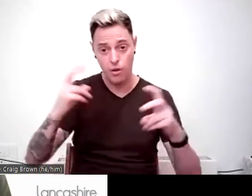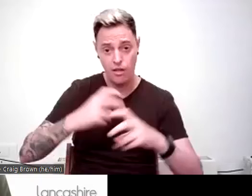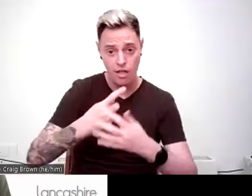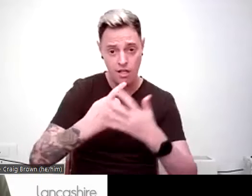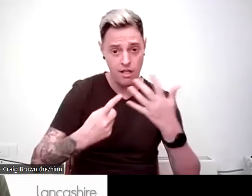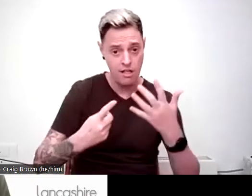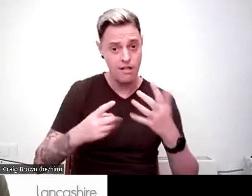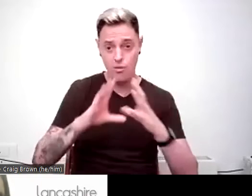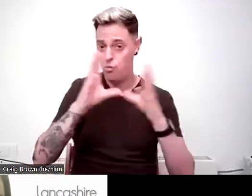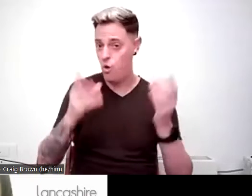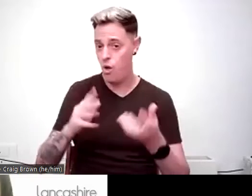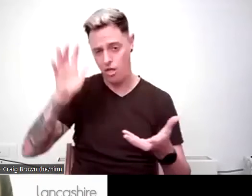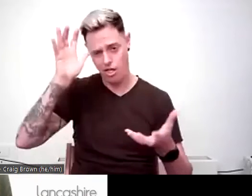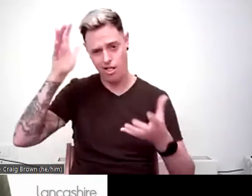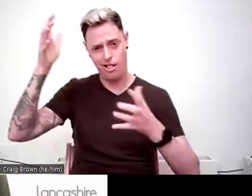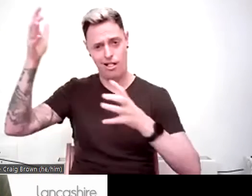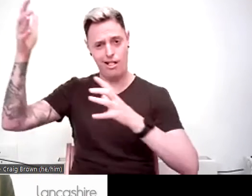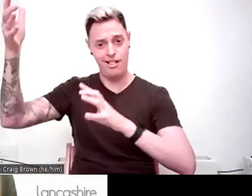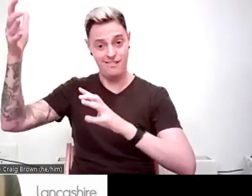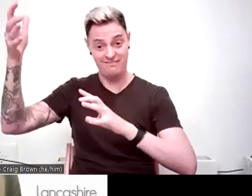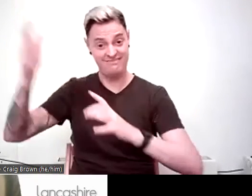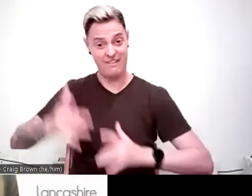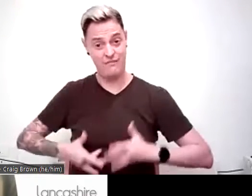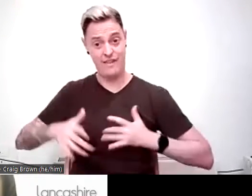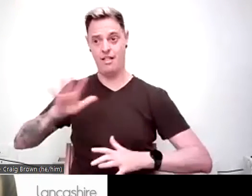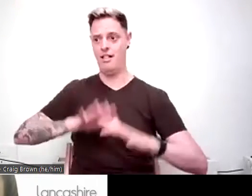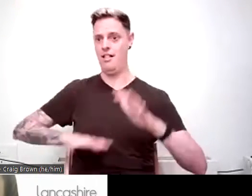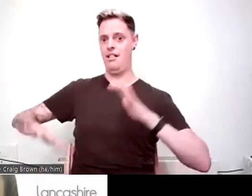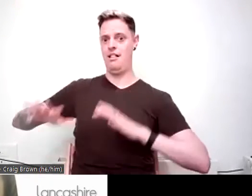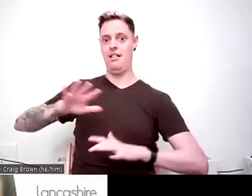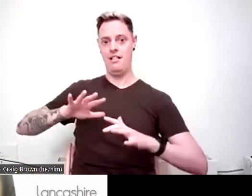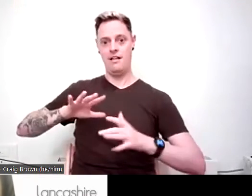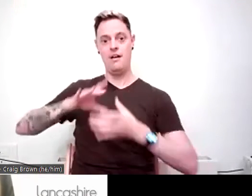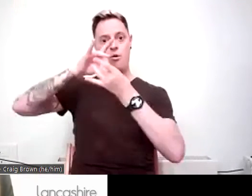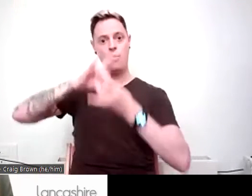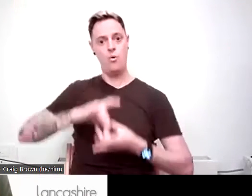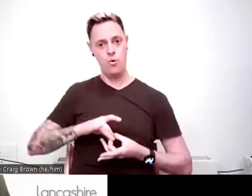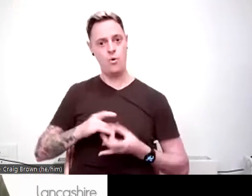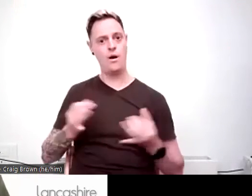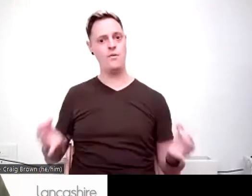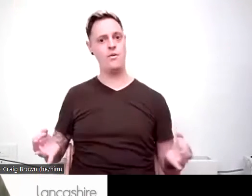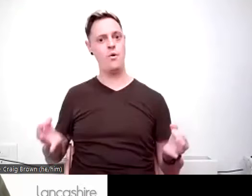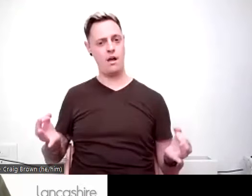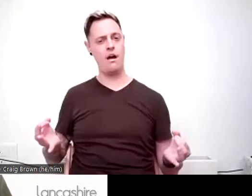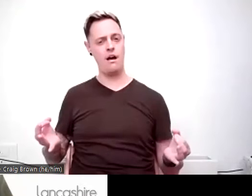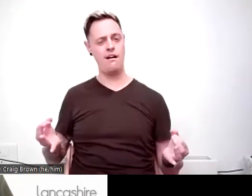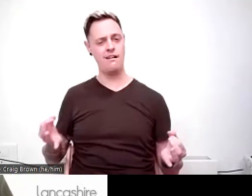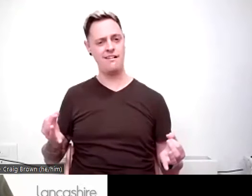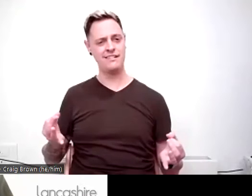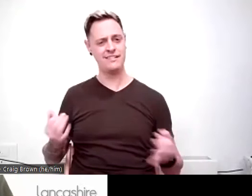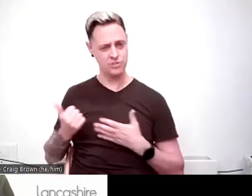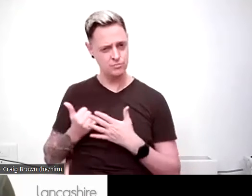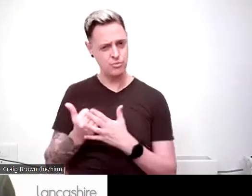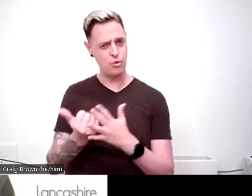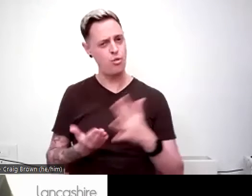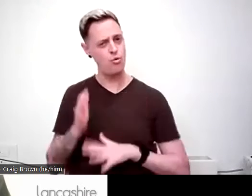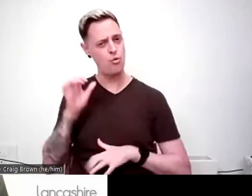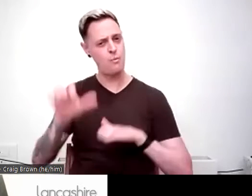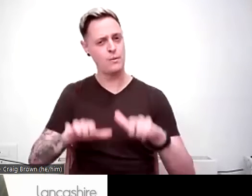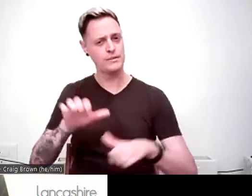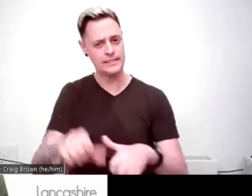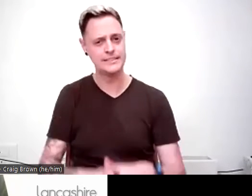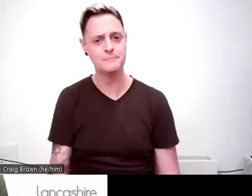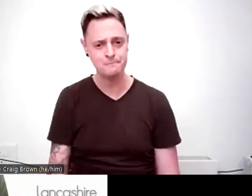now, you know, but it really, really did kind of support me through that.